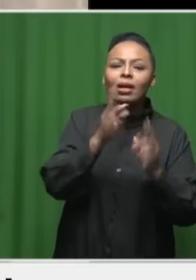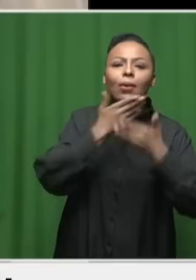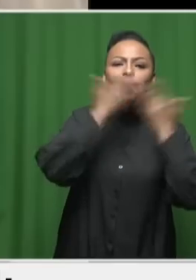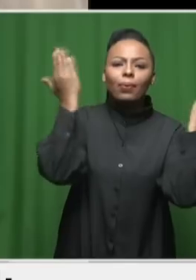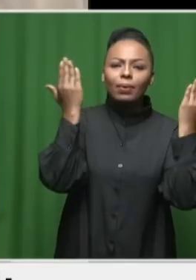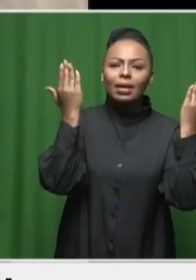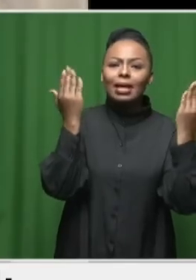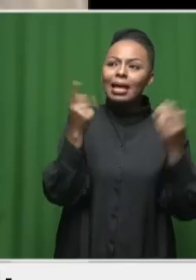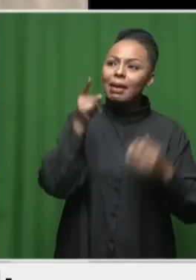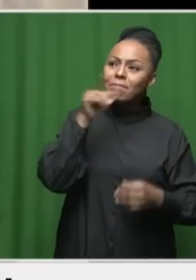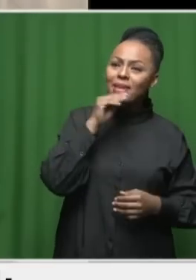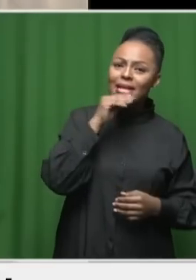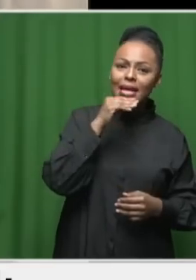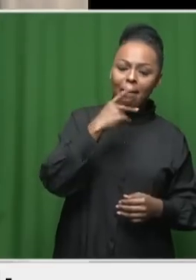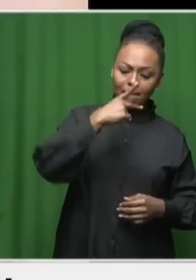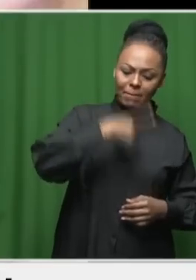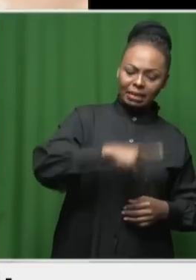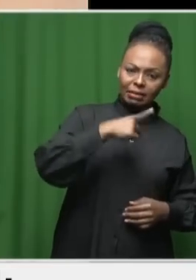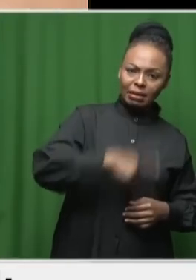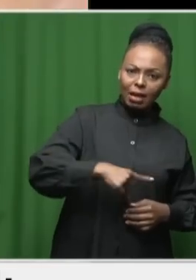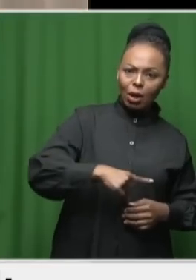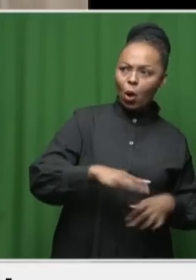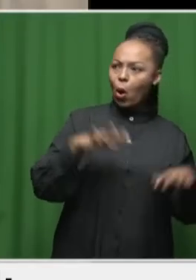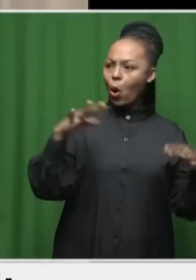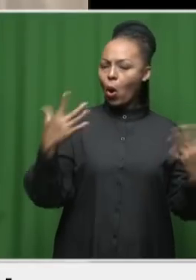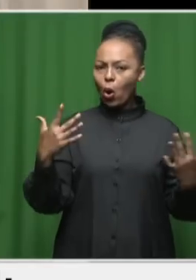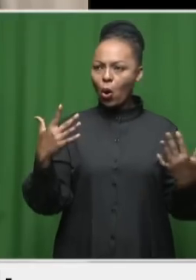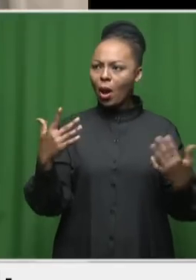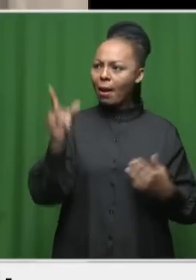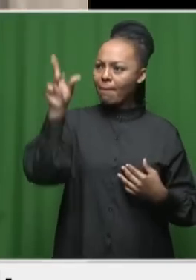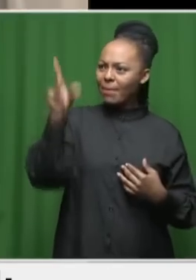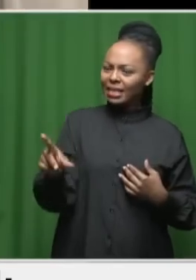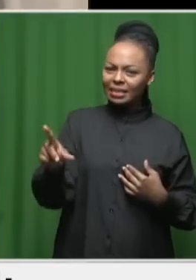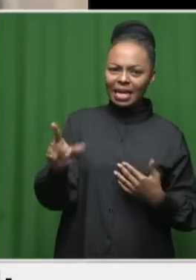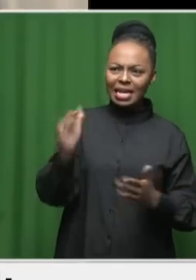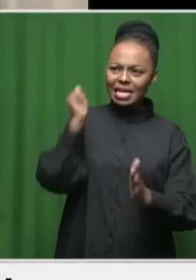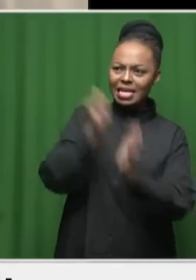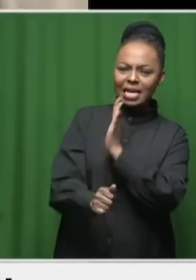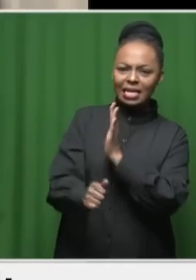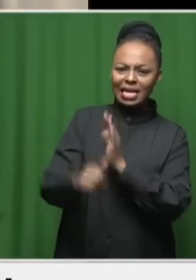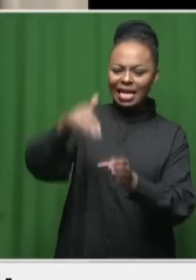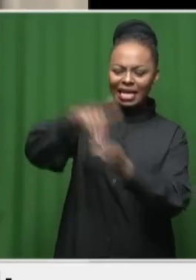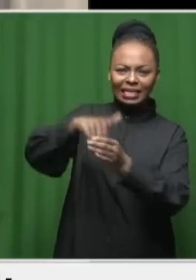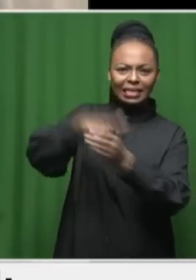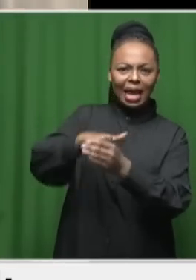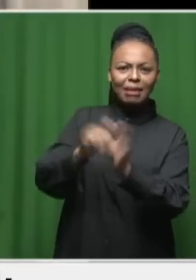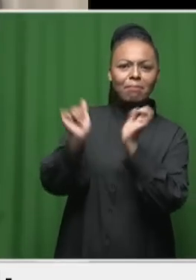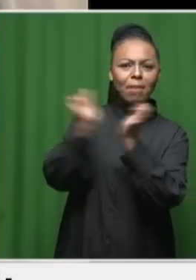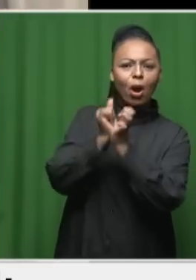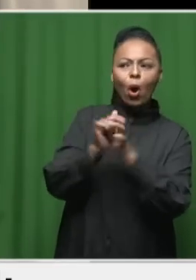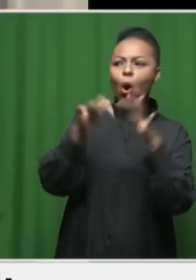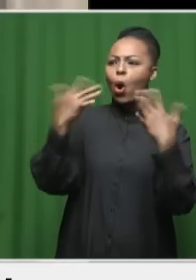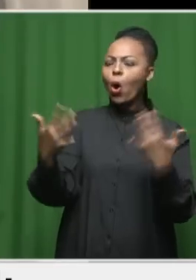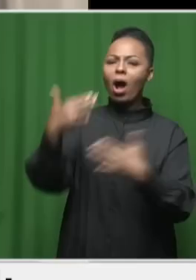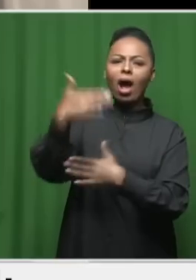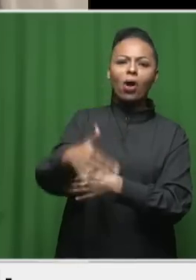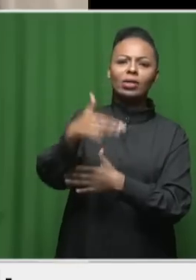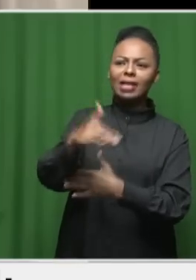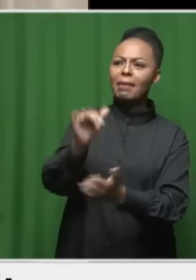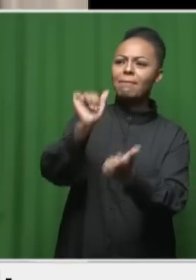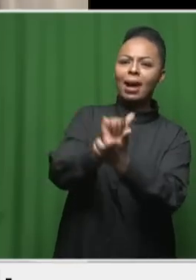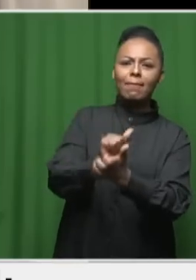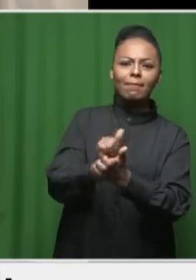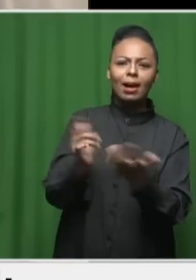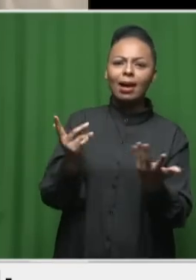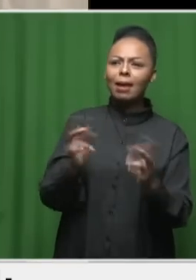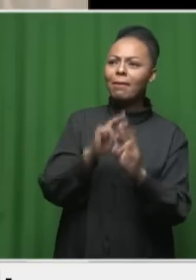this a prisoner, or is the person been killed in prison, or has he been killed outside jail? That is the easiest puzzle to solve, and no